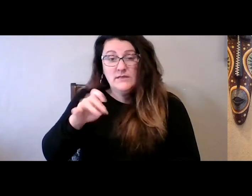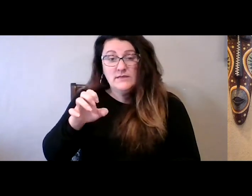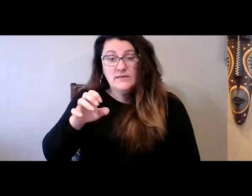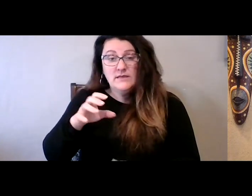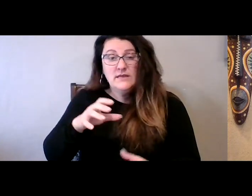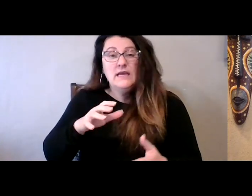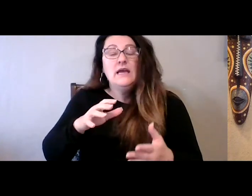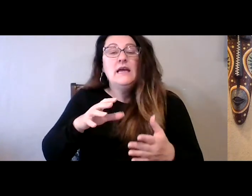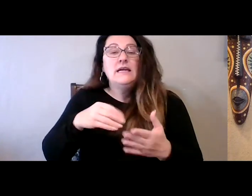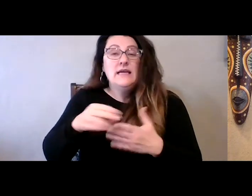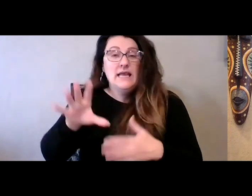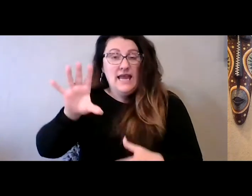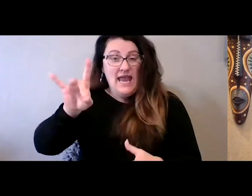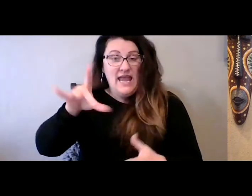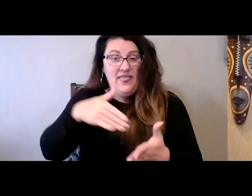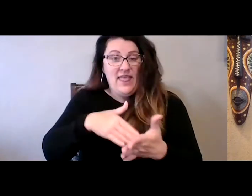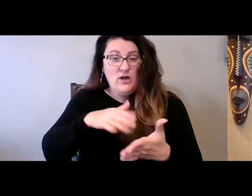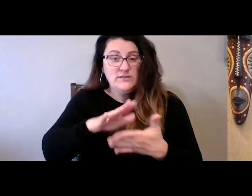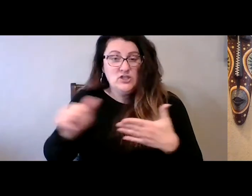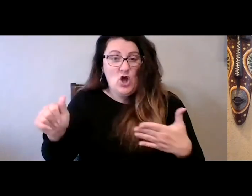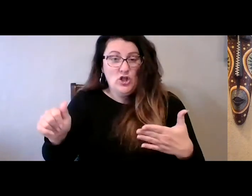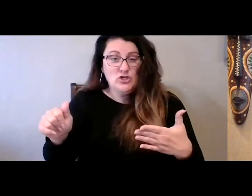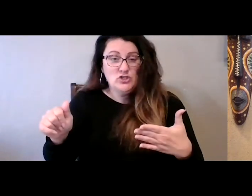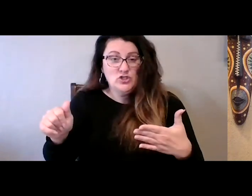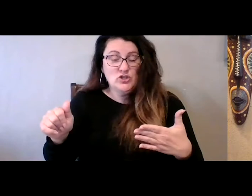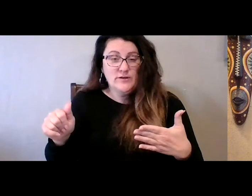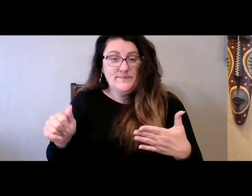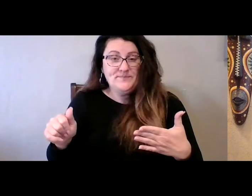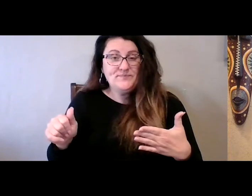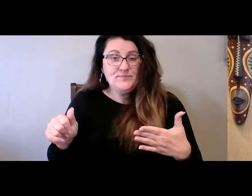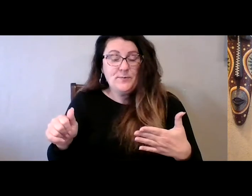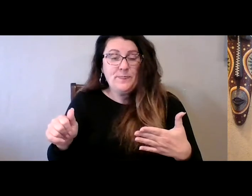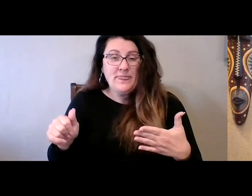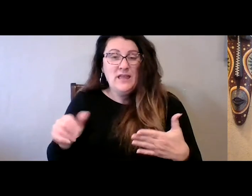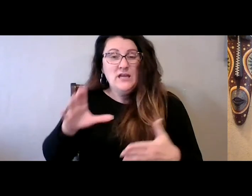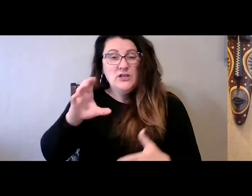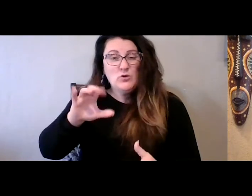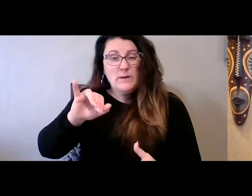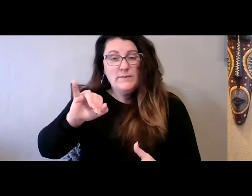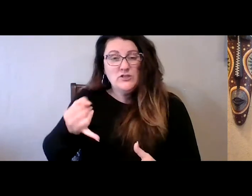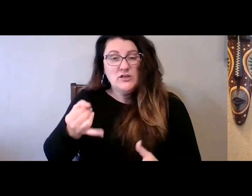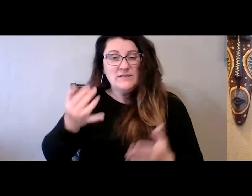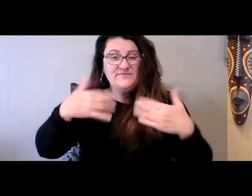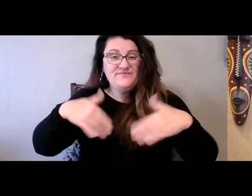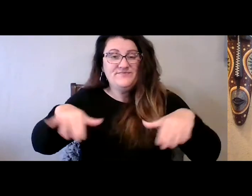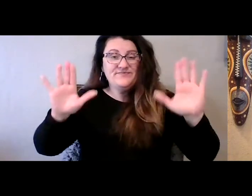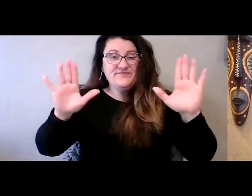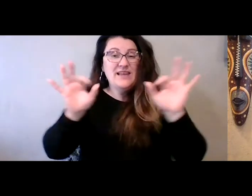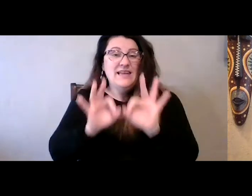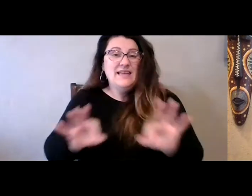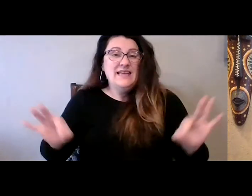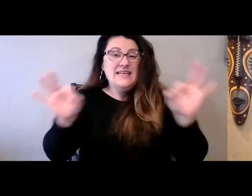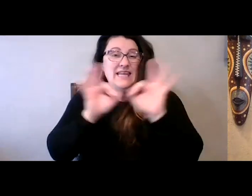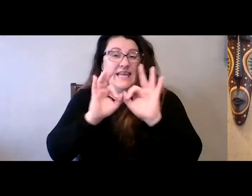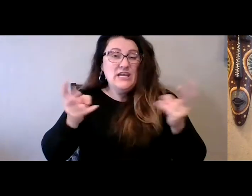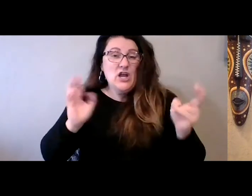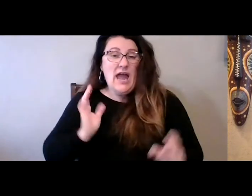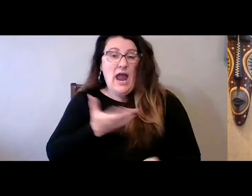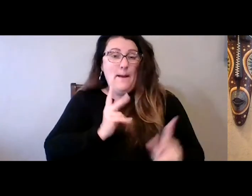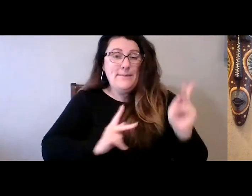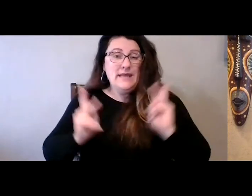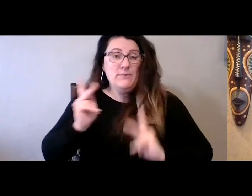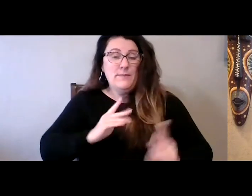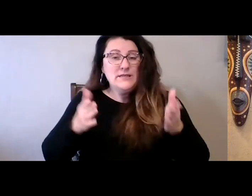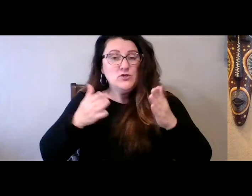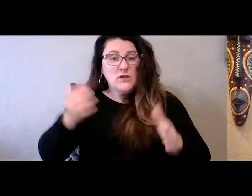$8,000. And so he seeded the ground on criminal justice, a key issue where our people had been in the